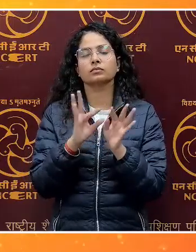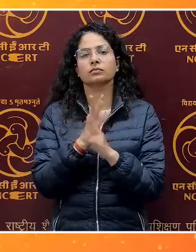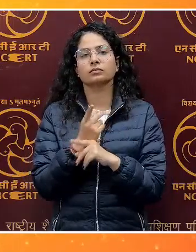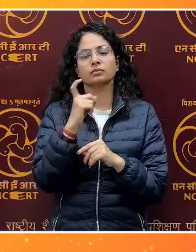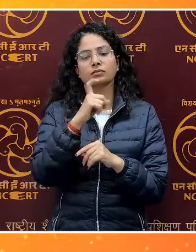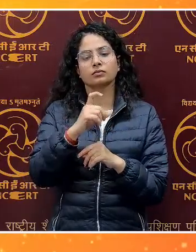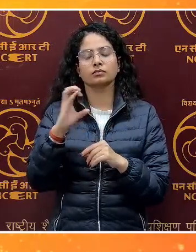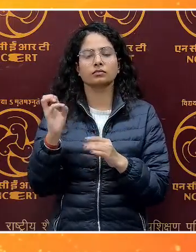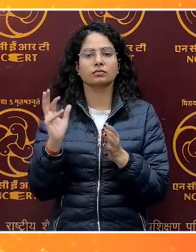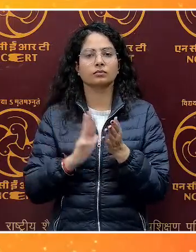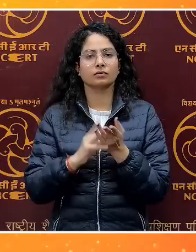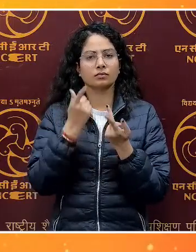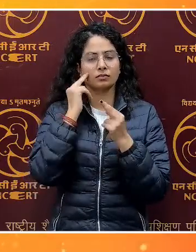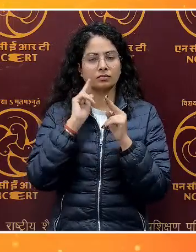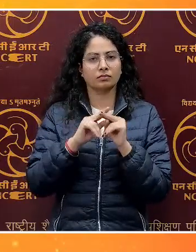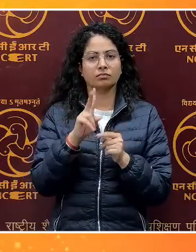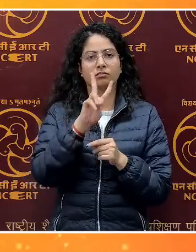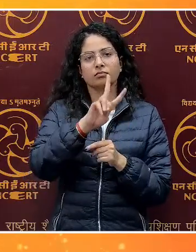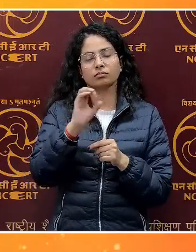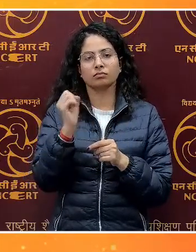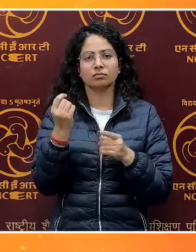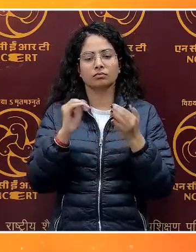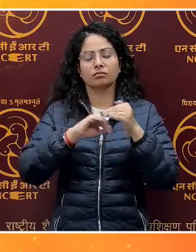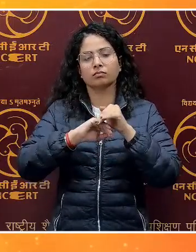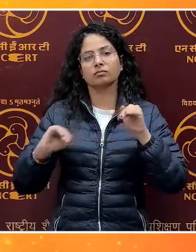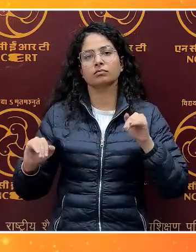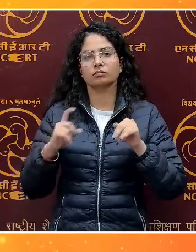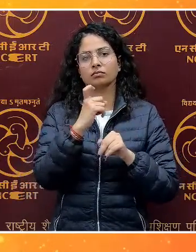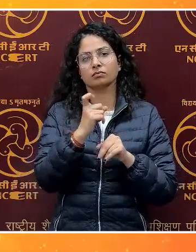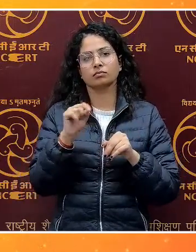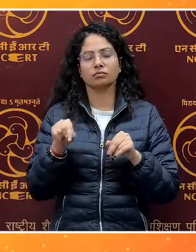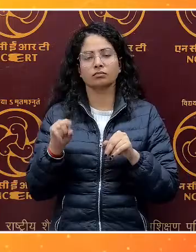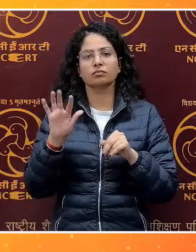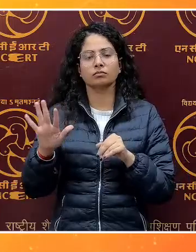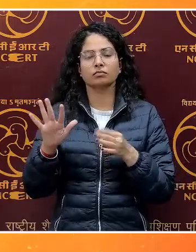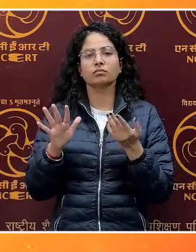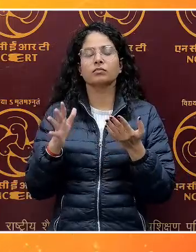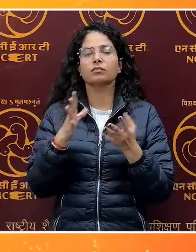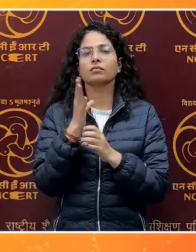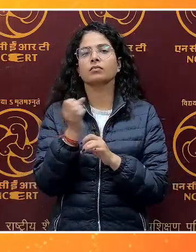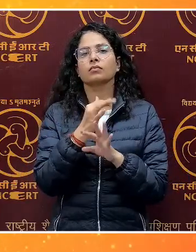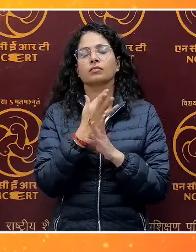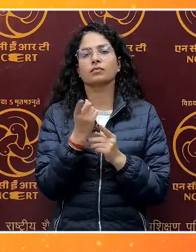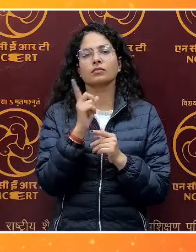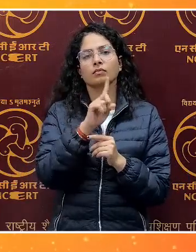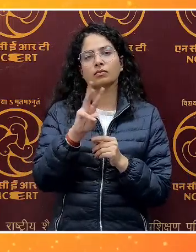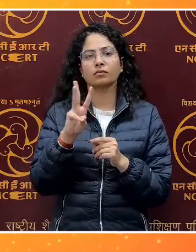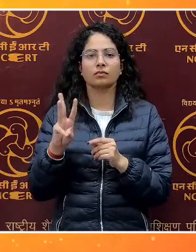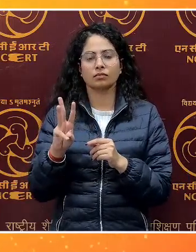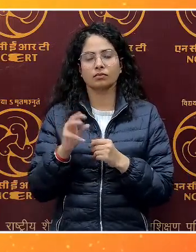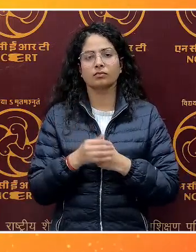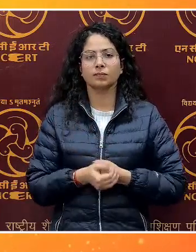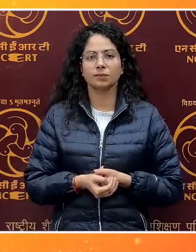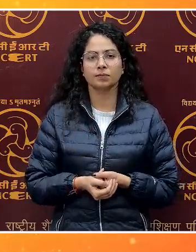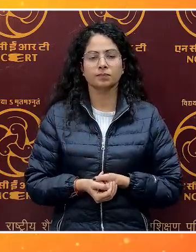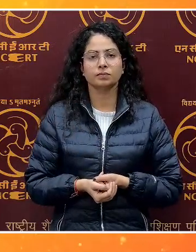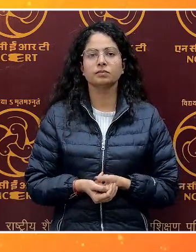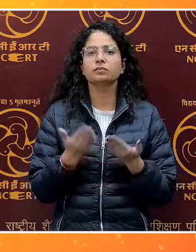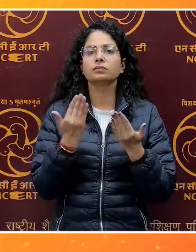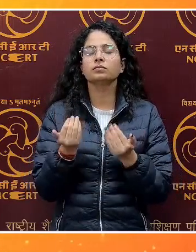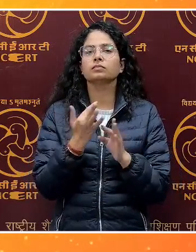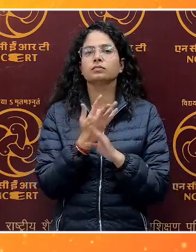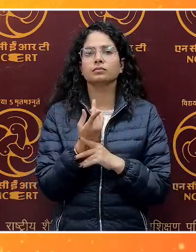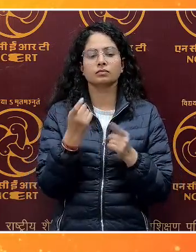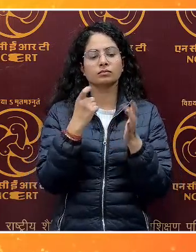subtracting 7 from 20, I get 13 centimeters as the height of the cylindrical portion. Okay. Now what